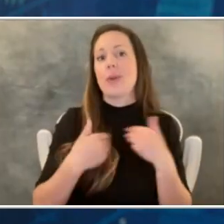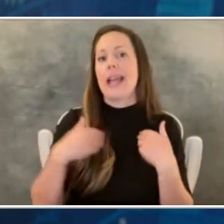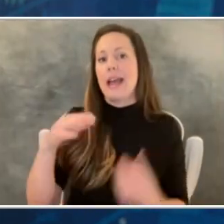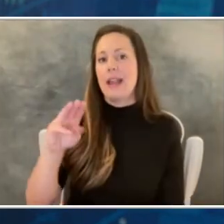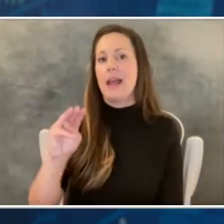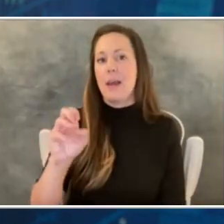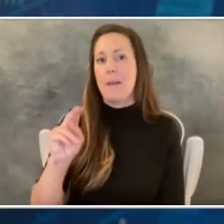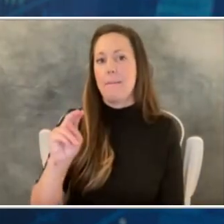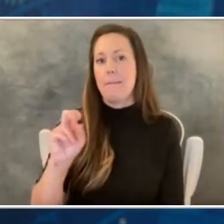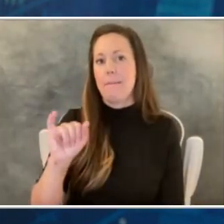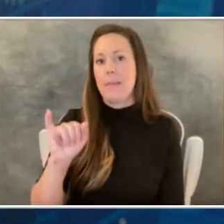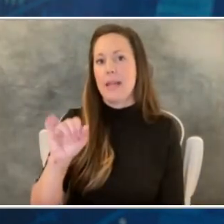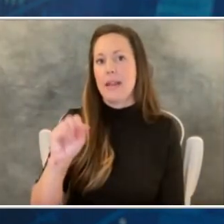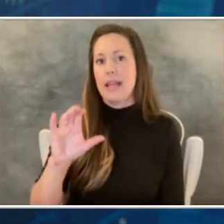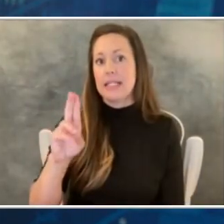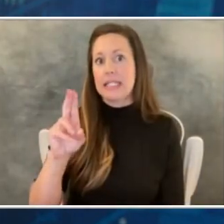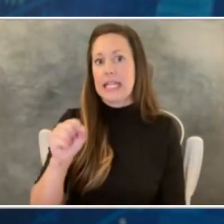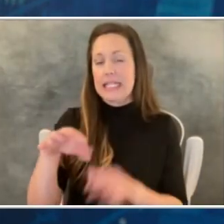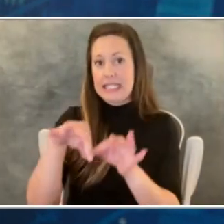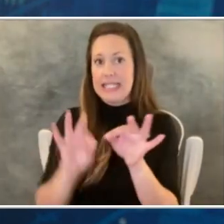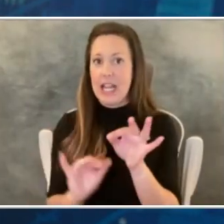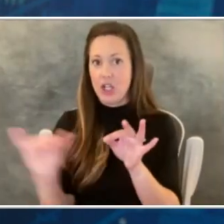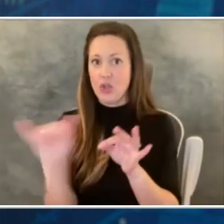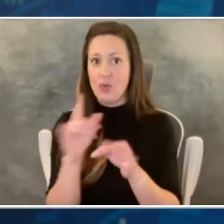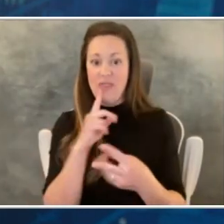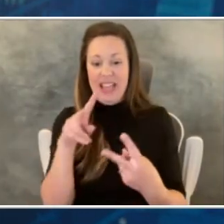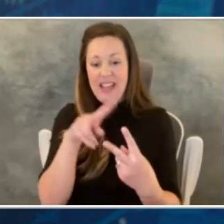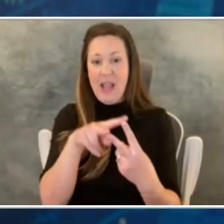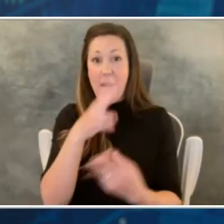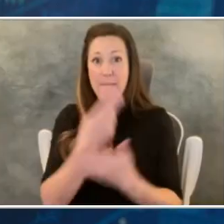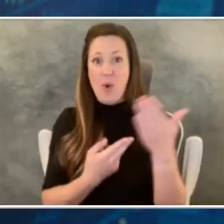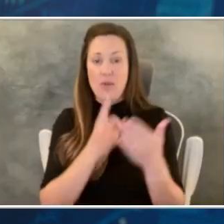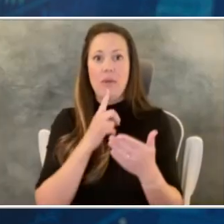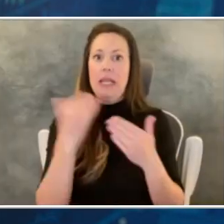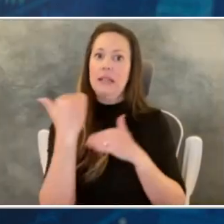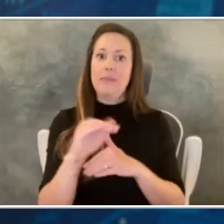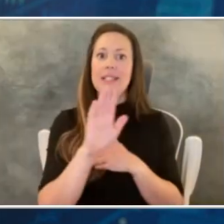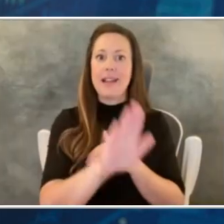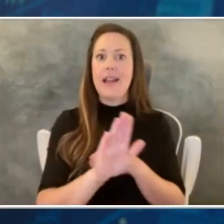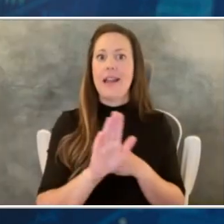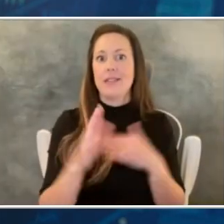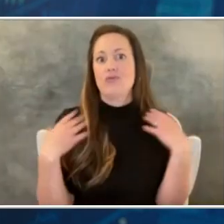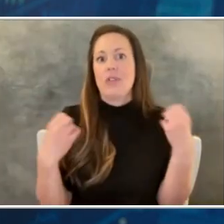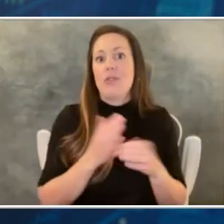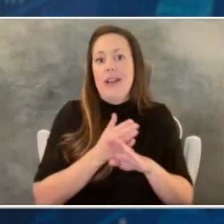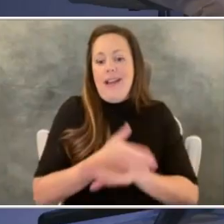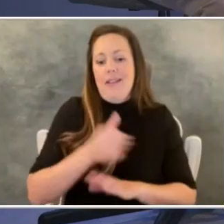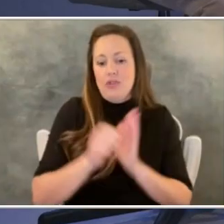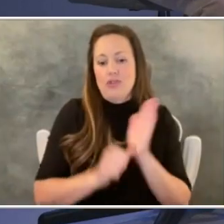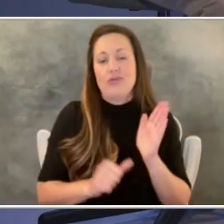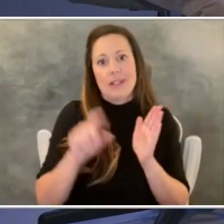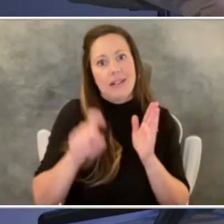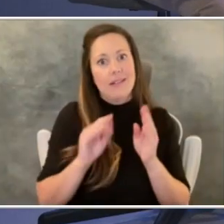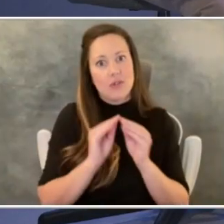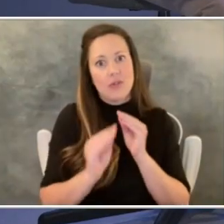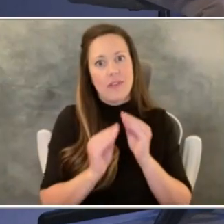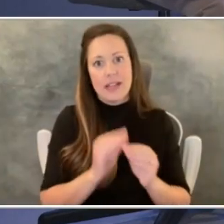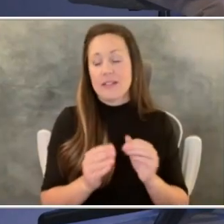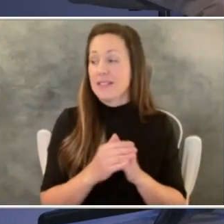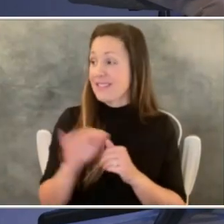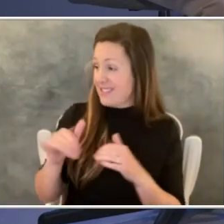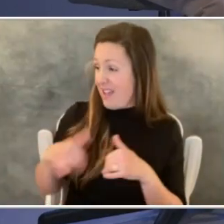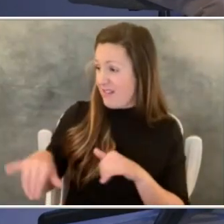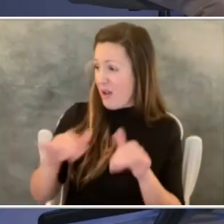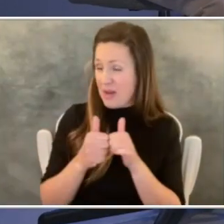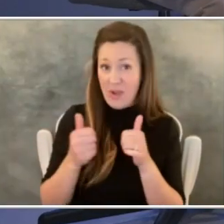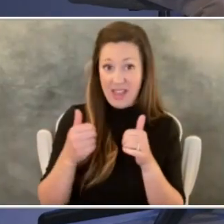was another thing that really limited his early post-op recovery, but also something that needed to be repaired. I mean, is this pretty common with a player like Gabe who